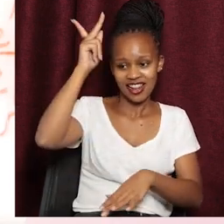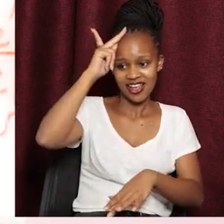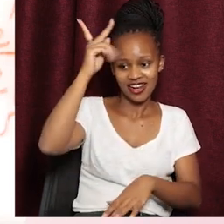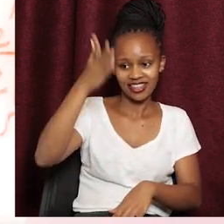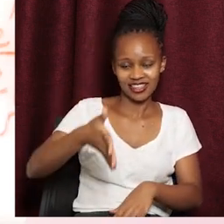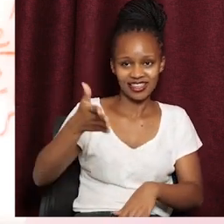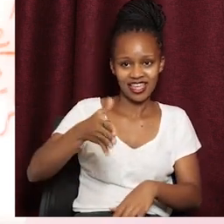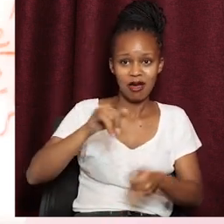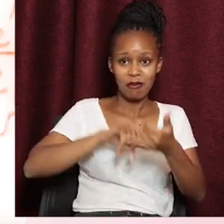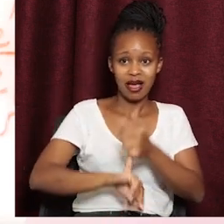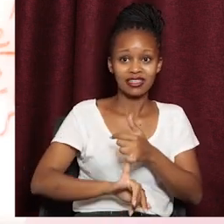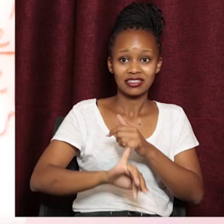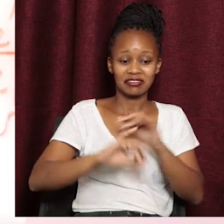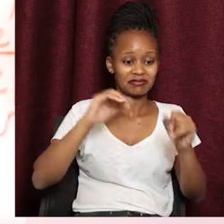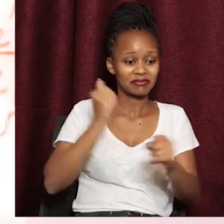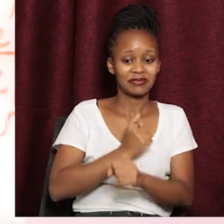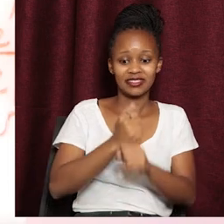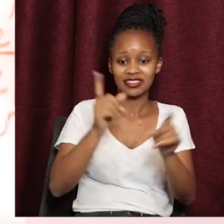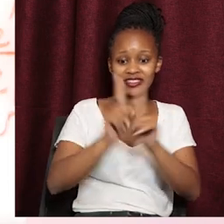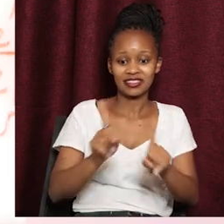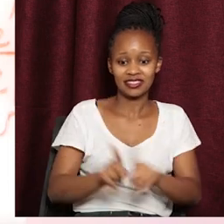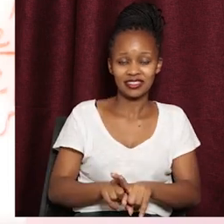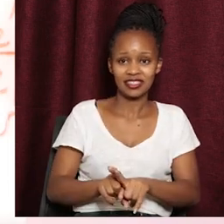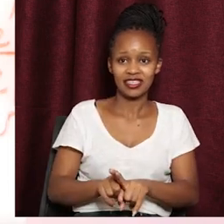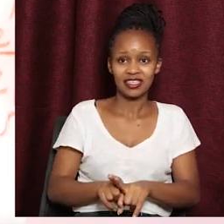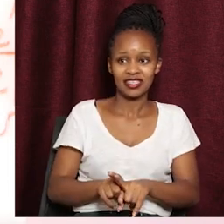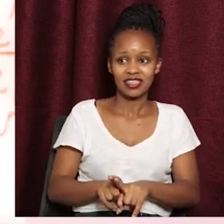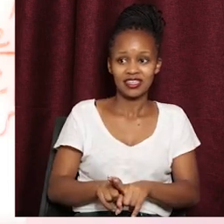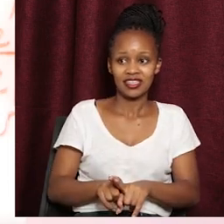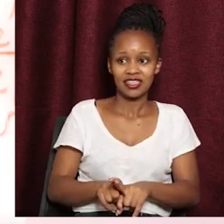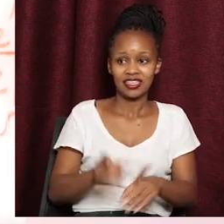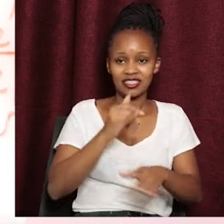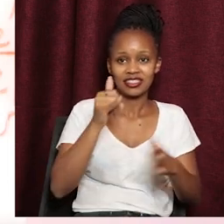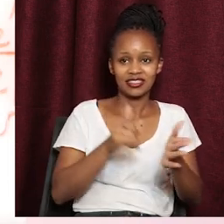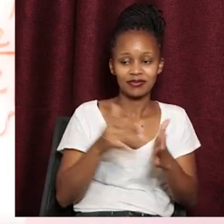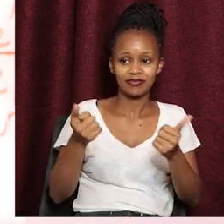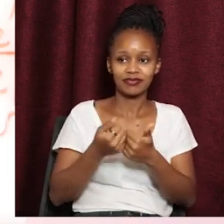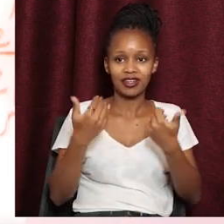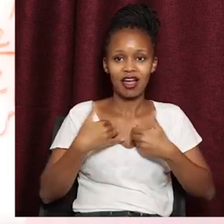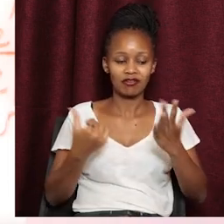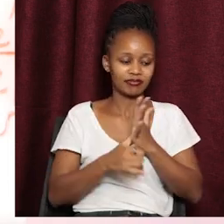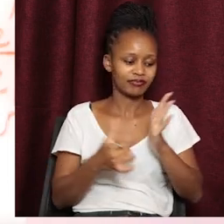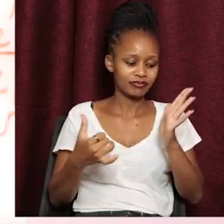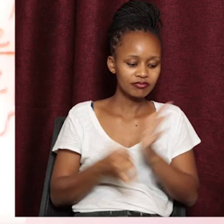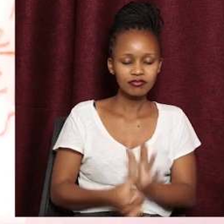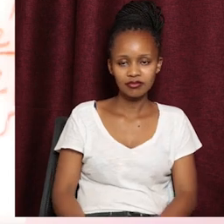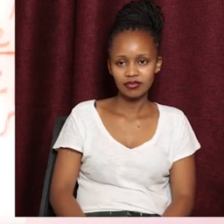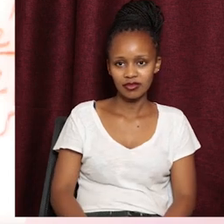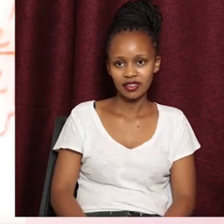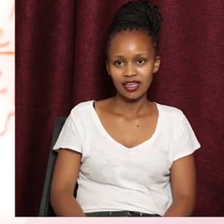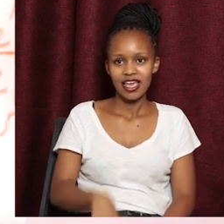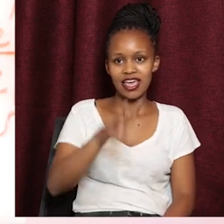possible. And in the event it is concocted, we have a problem. In the event it